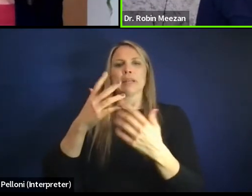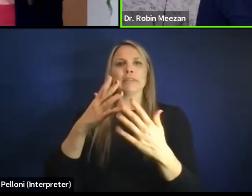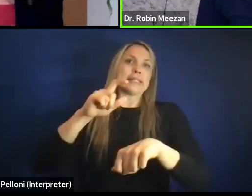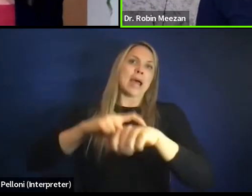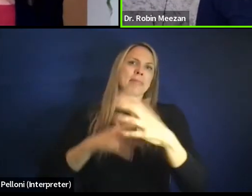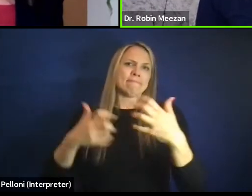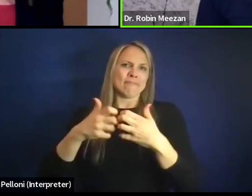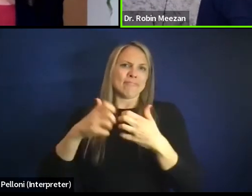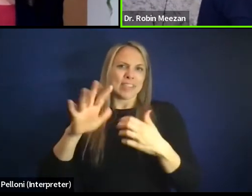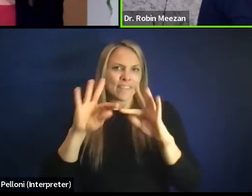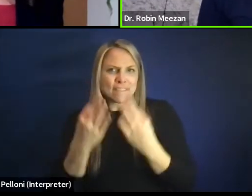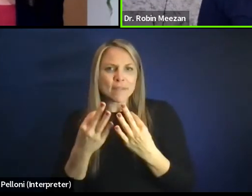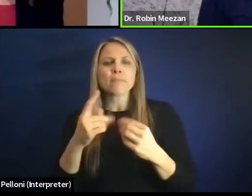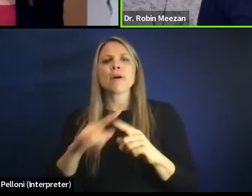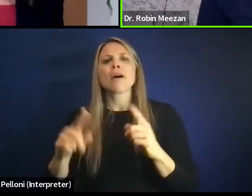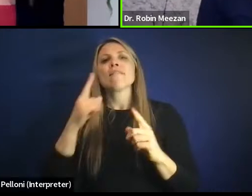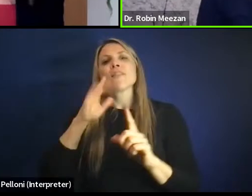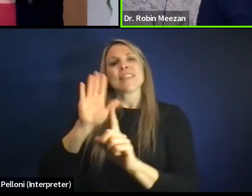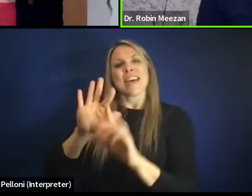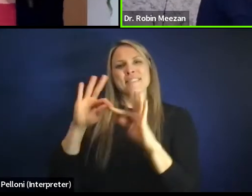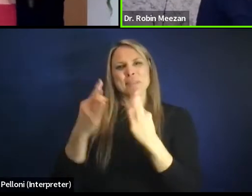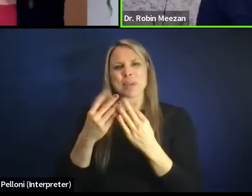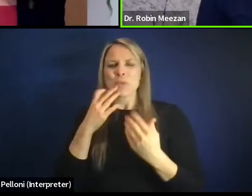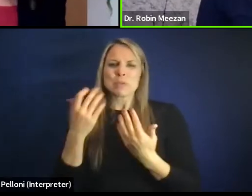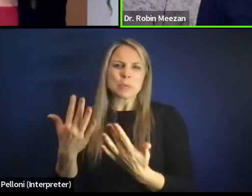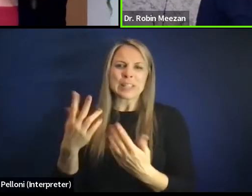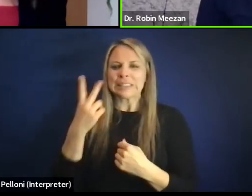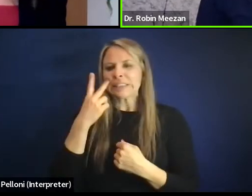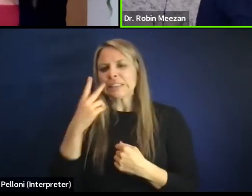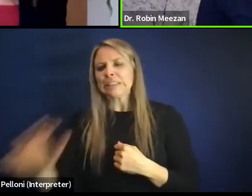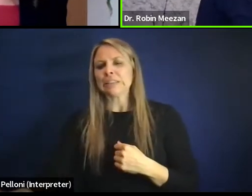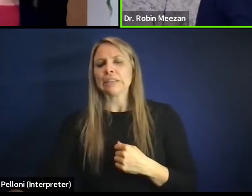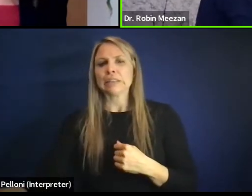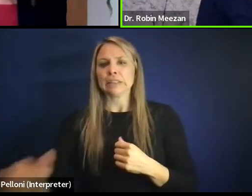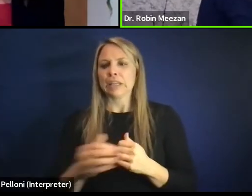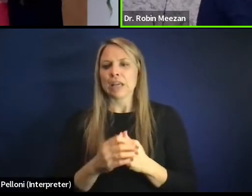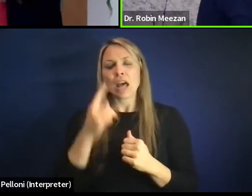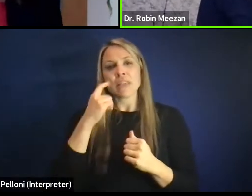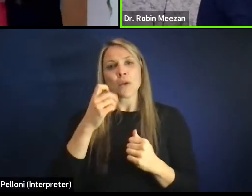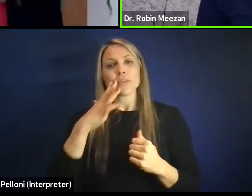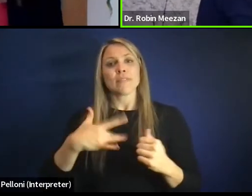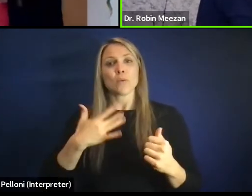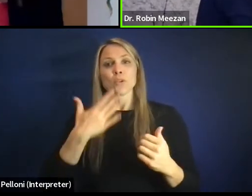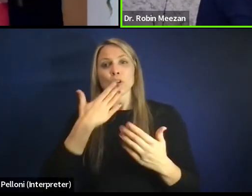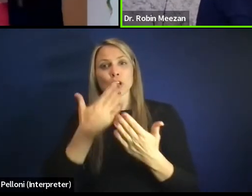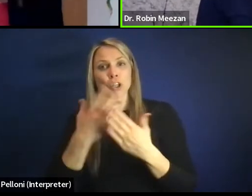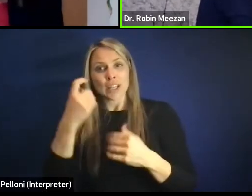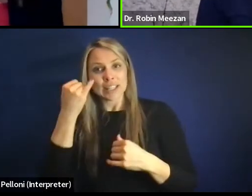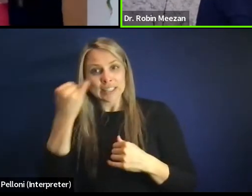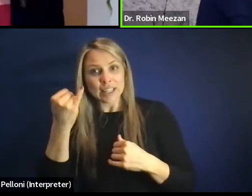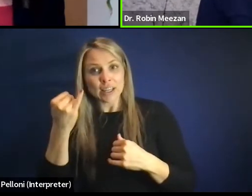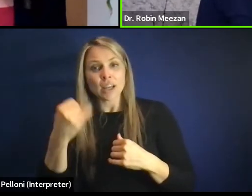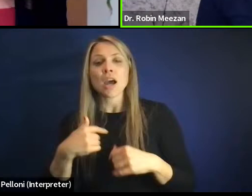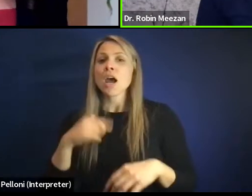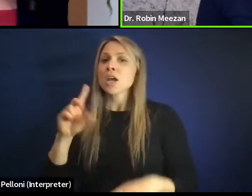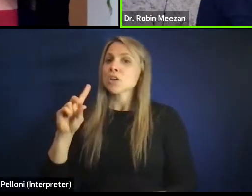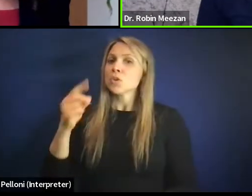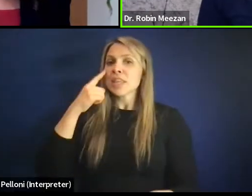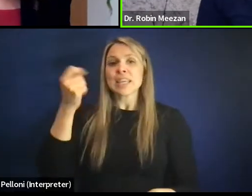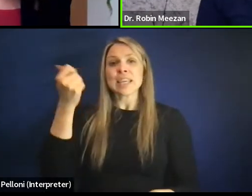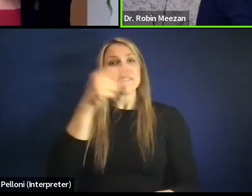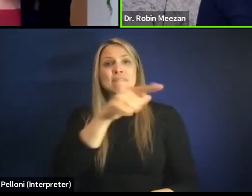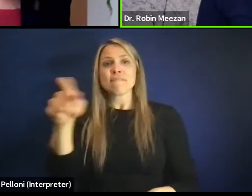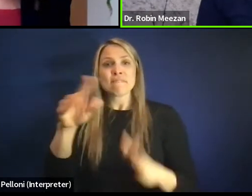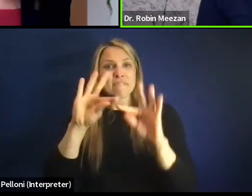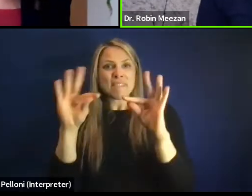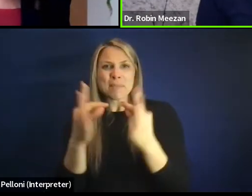them, it was a little bit of wait and see. And I let them know that I also felt that it was a great idea. And I do think if there's any families out there that are